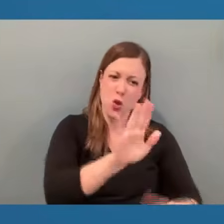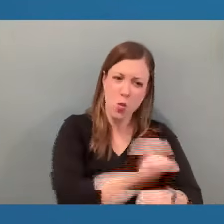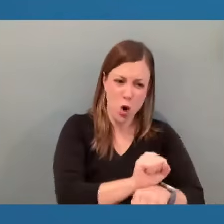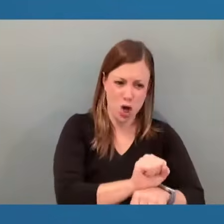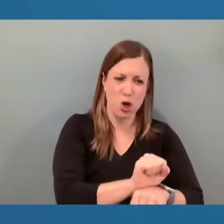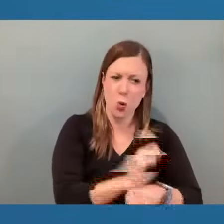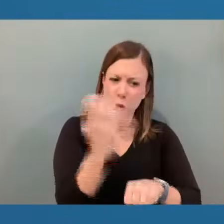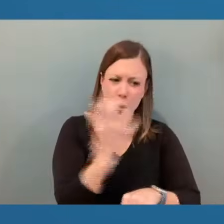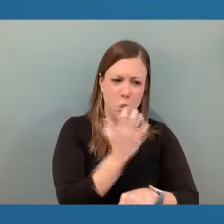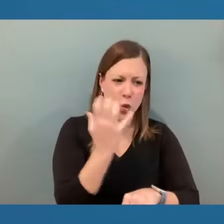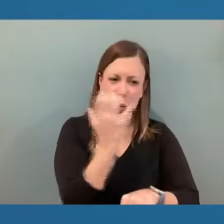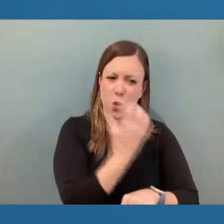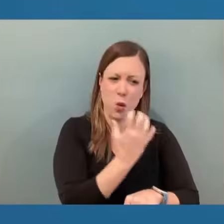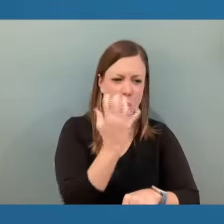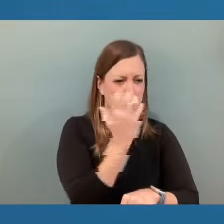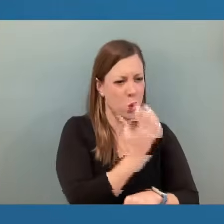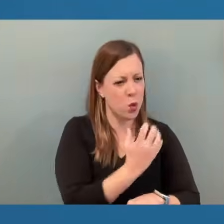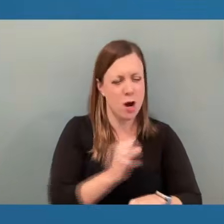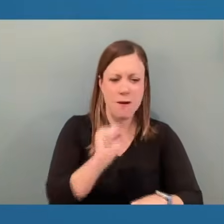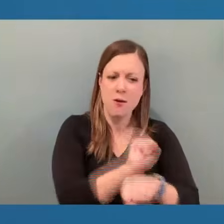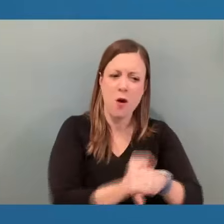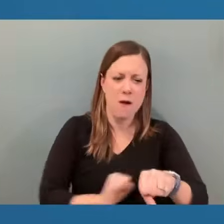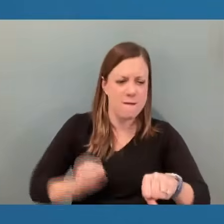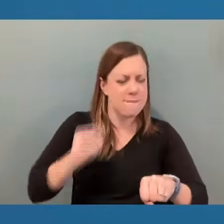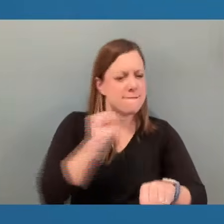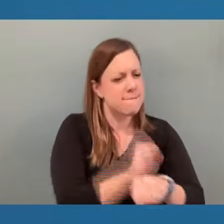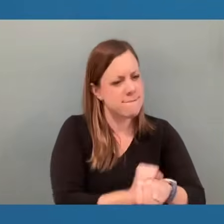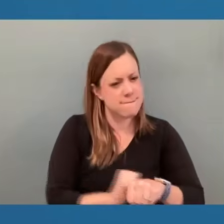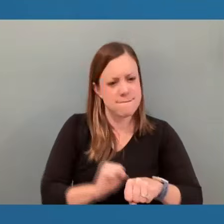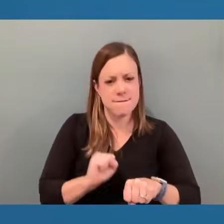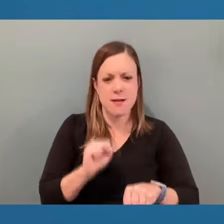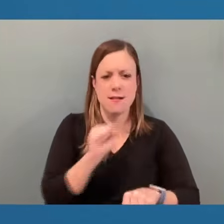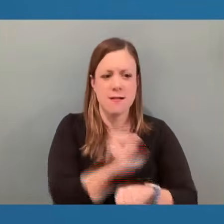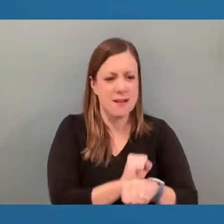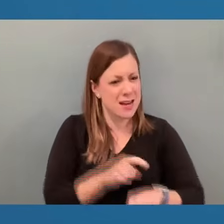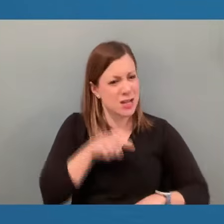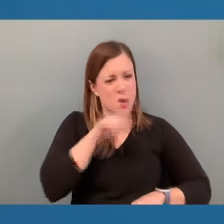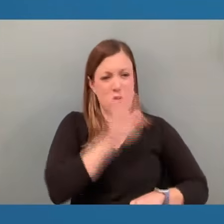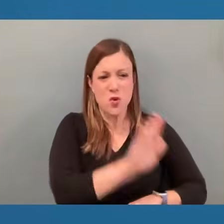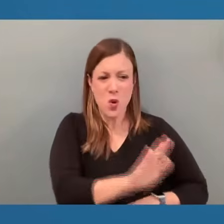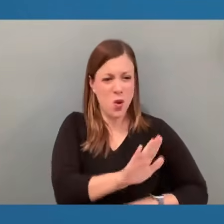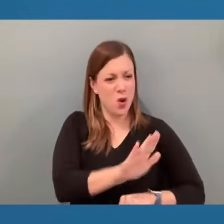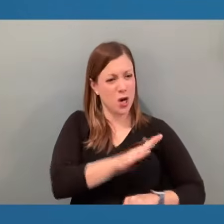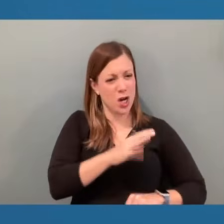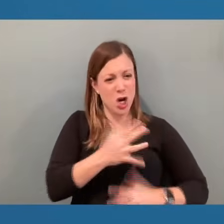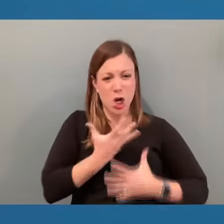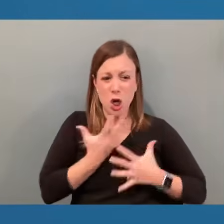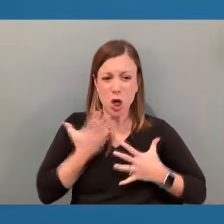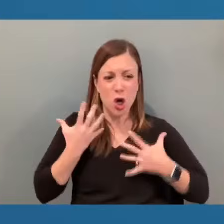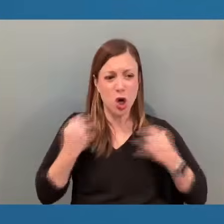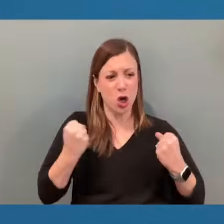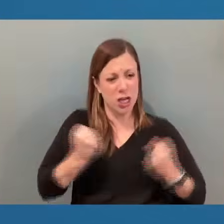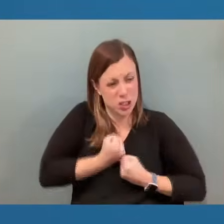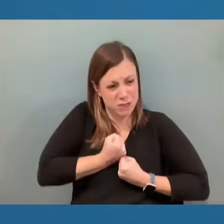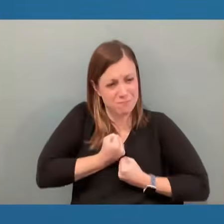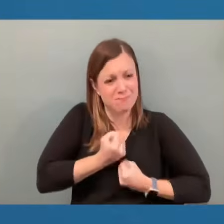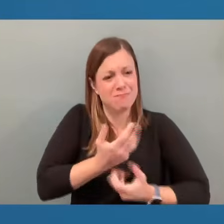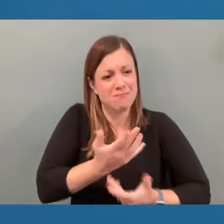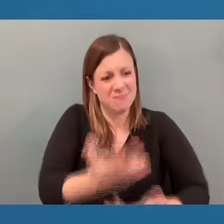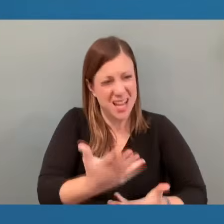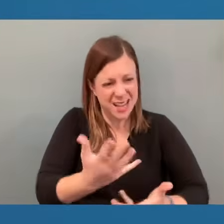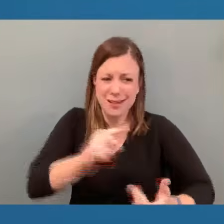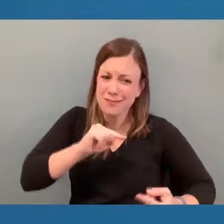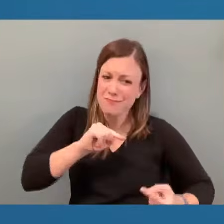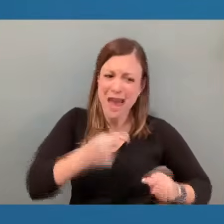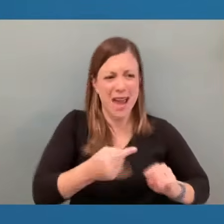Your tireless work, your courage in sharing painful experiences, and your unwavering belief in